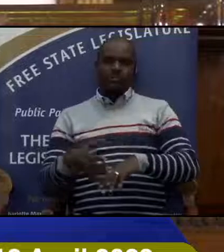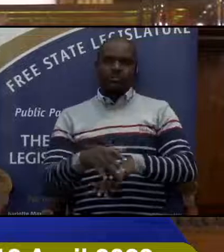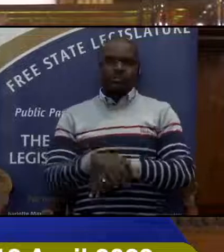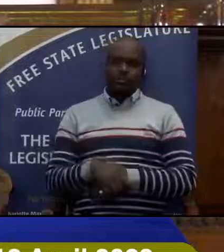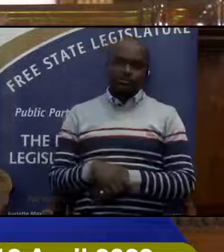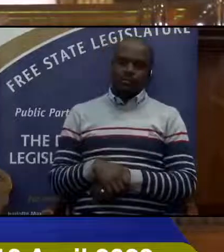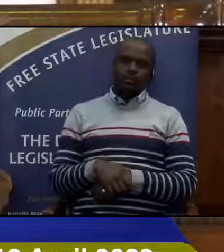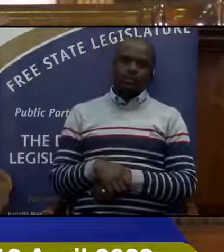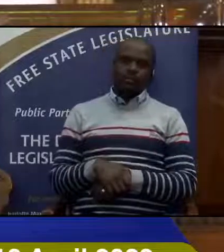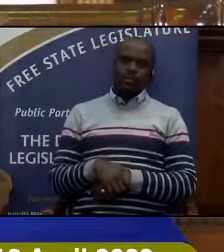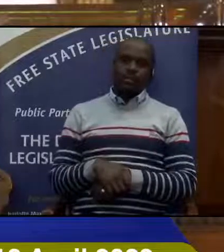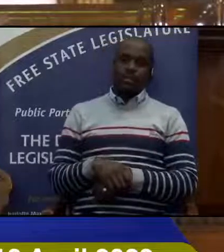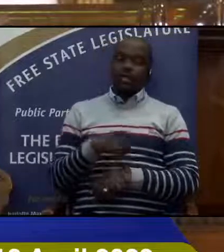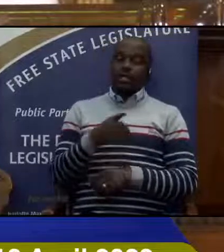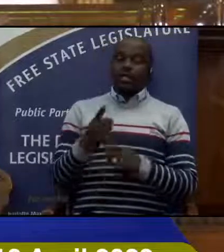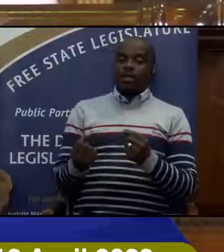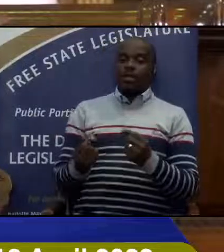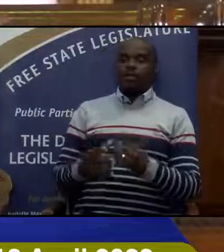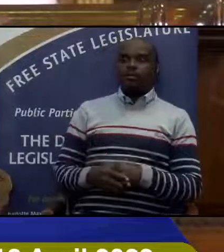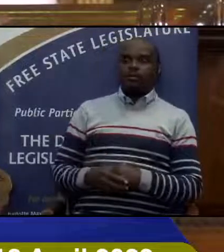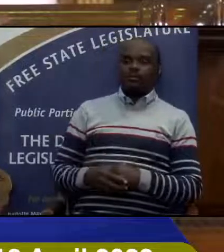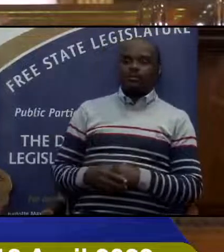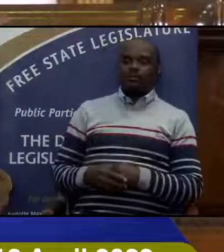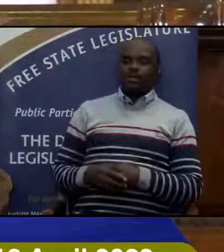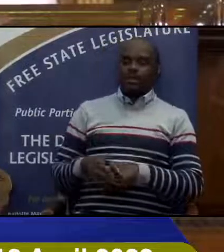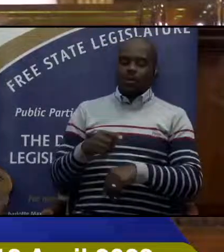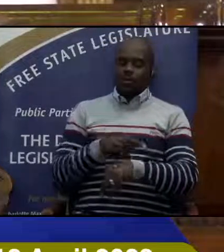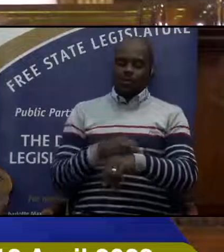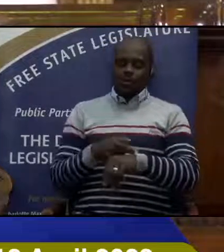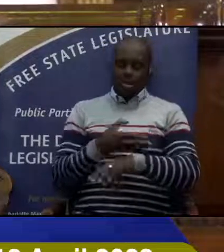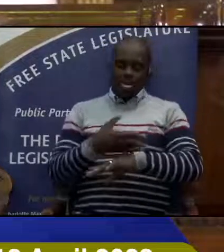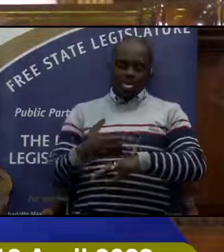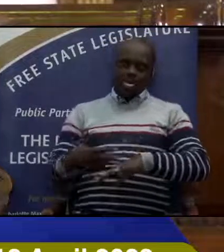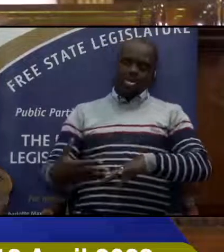What makes the wounds to still be gaping